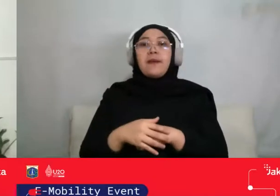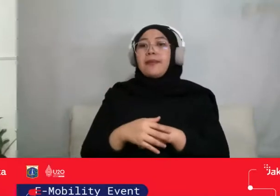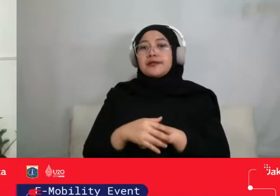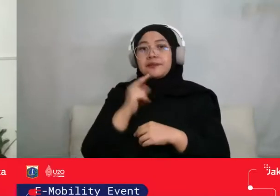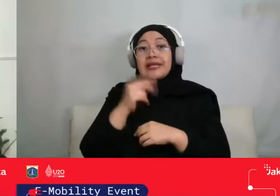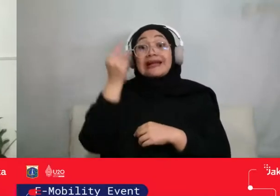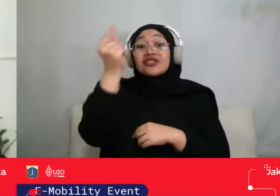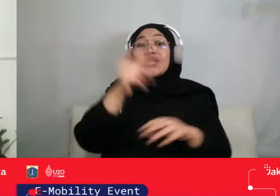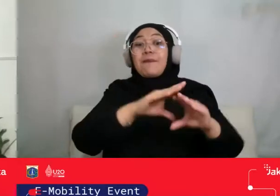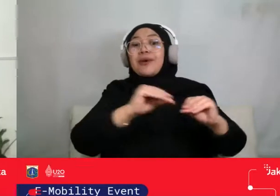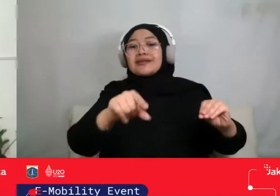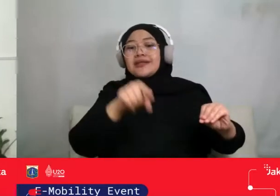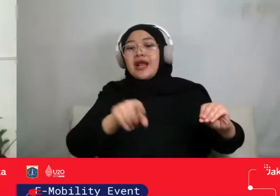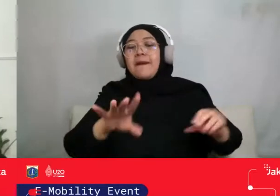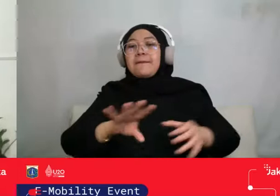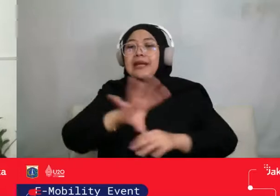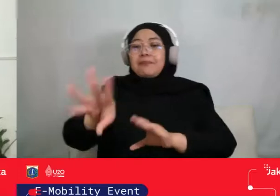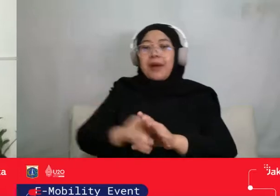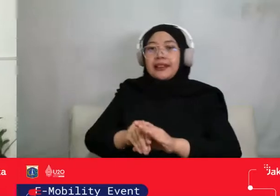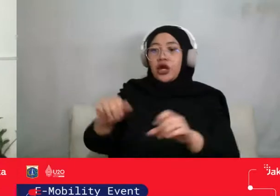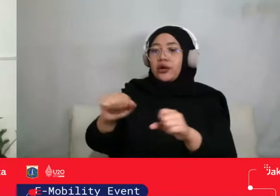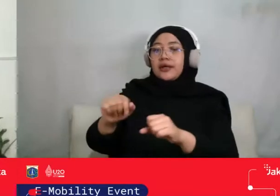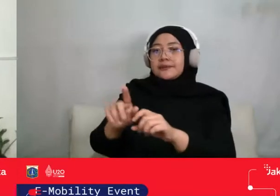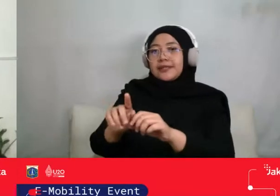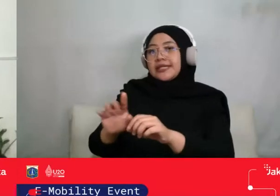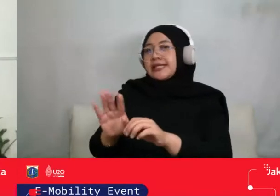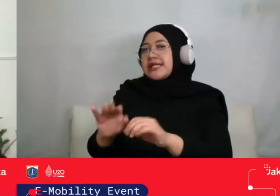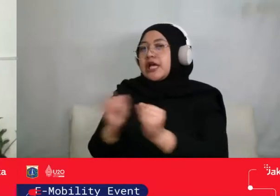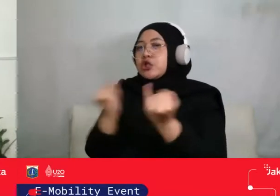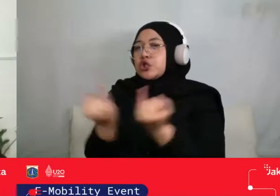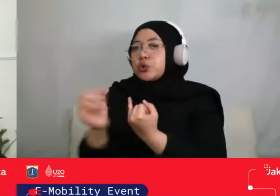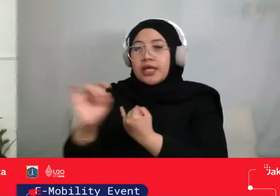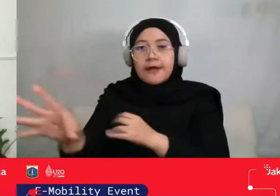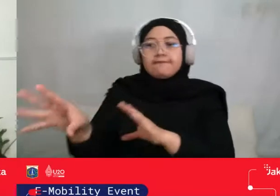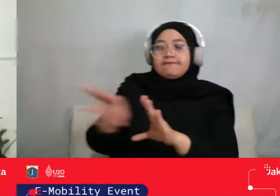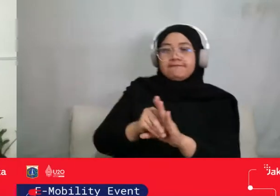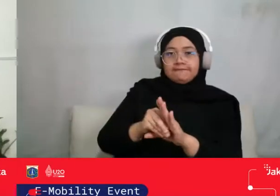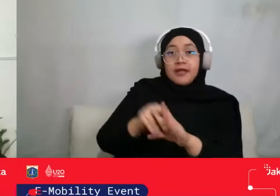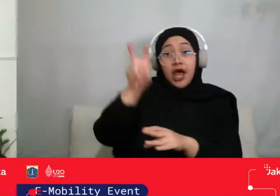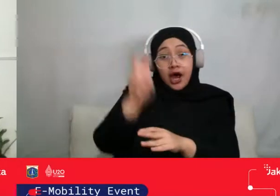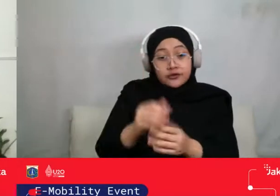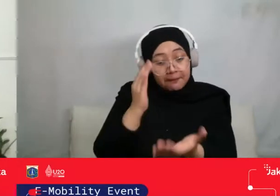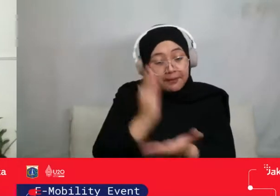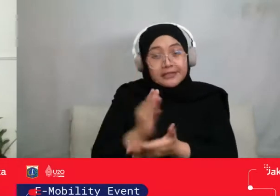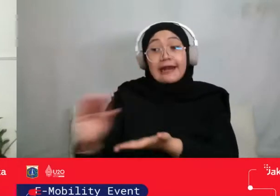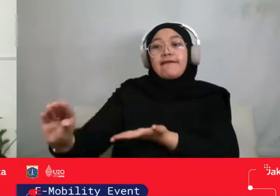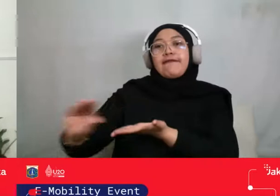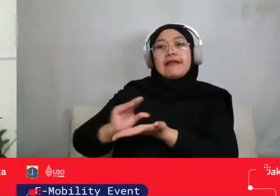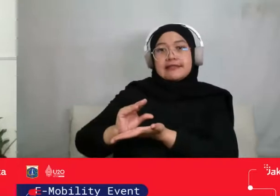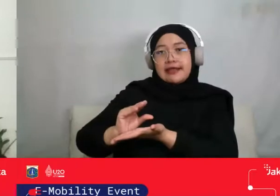finance these vehicles. And they need to be given assurance that their investment is not going to remain unutilized.